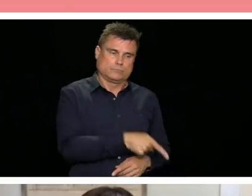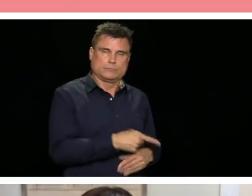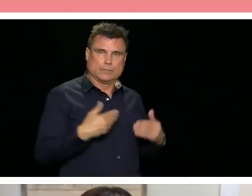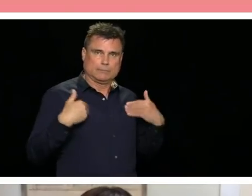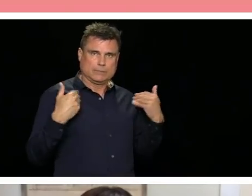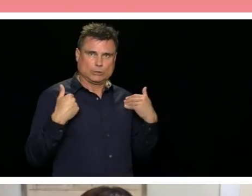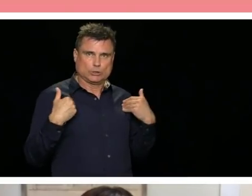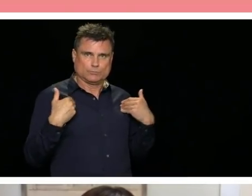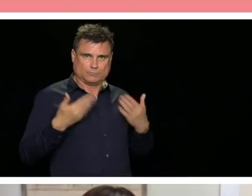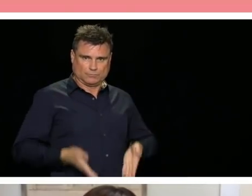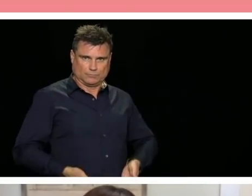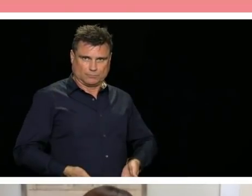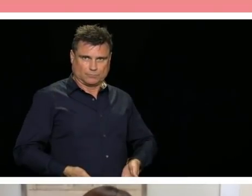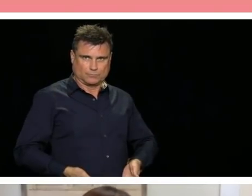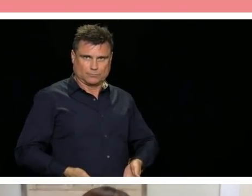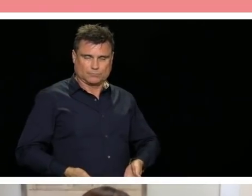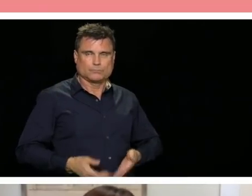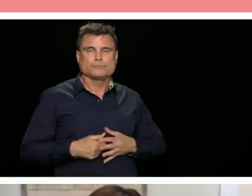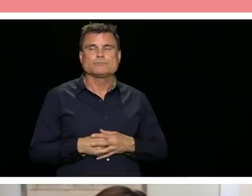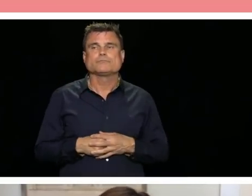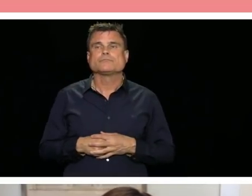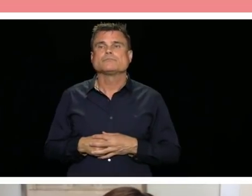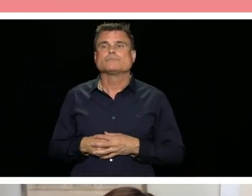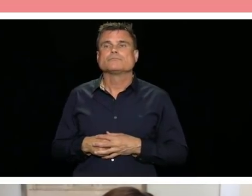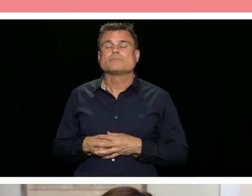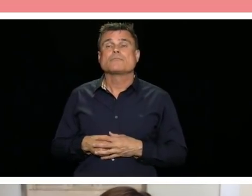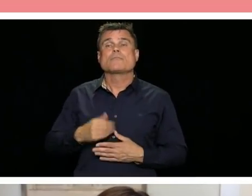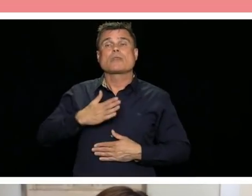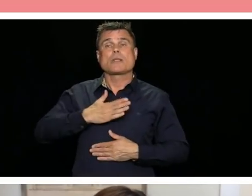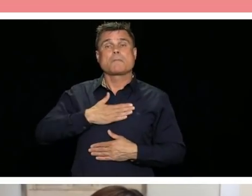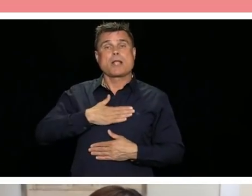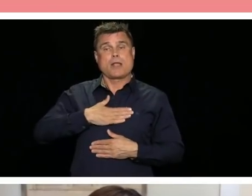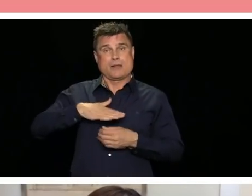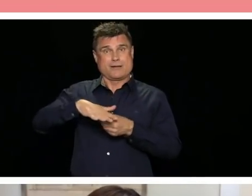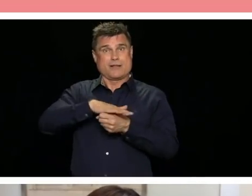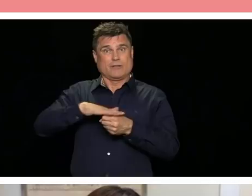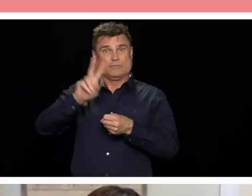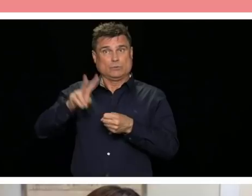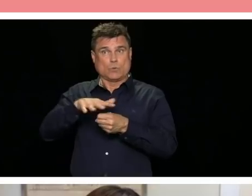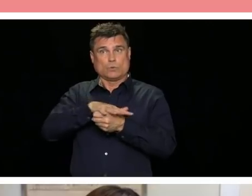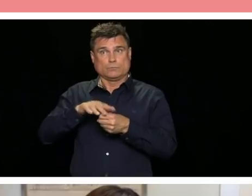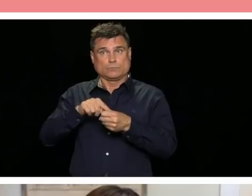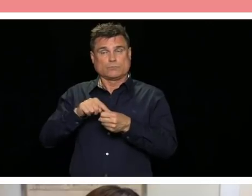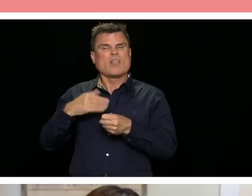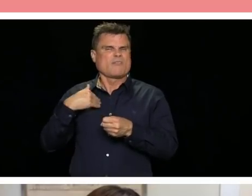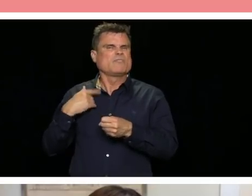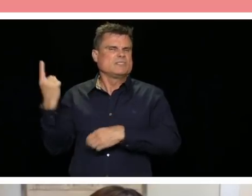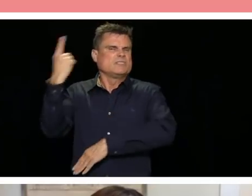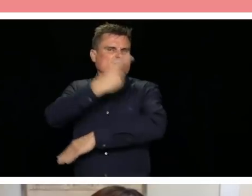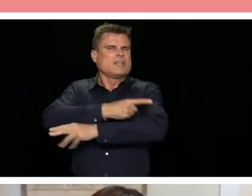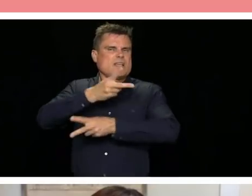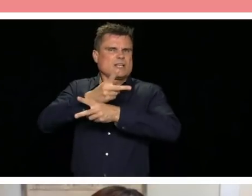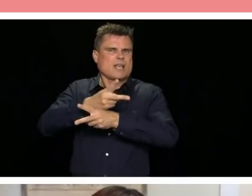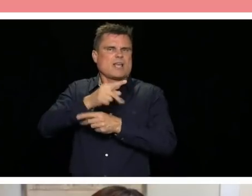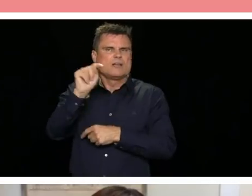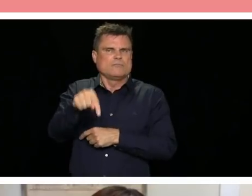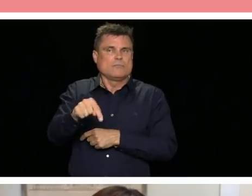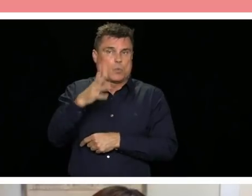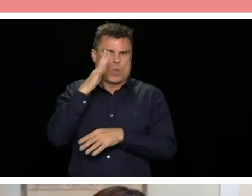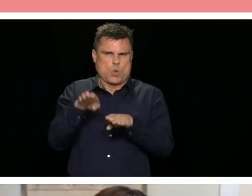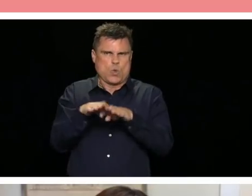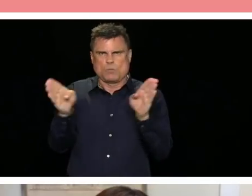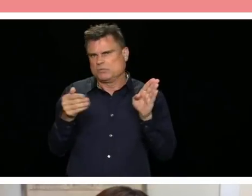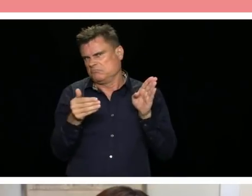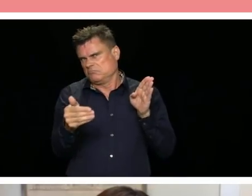daycare is reopening, but with strict measures in place, such as sending a child with a runny nose or a cough home for over a week.